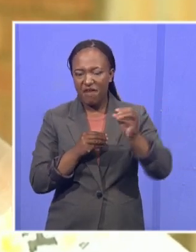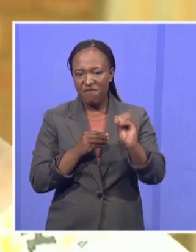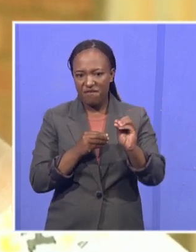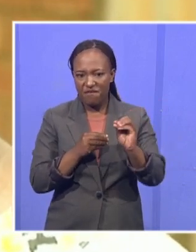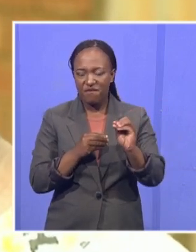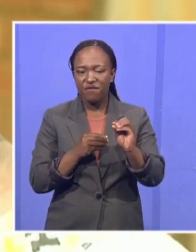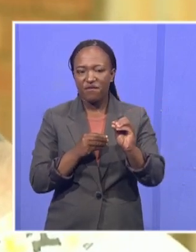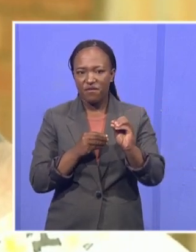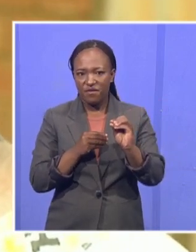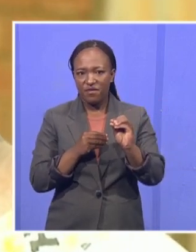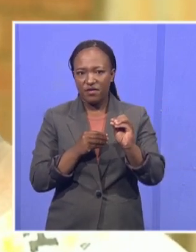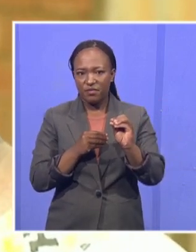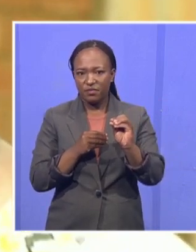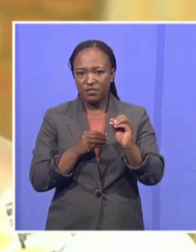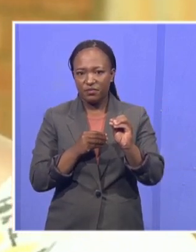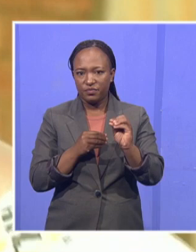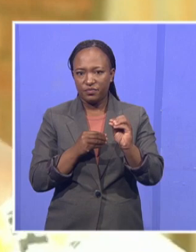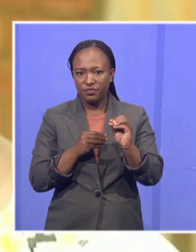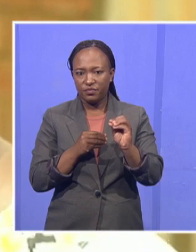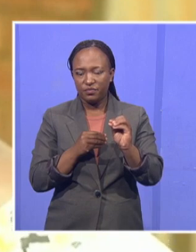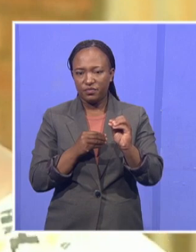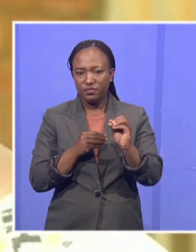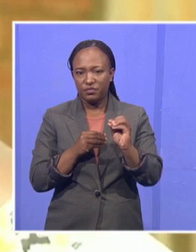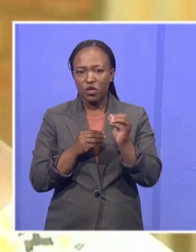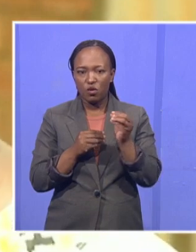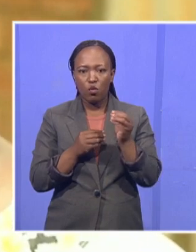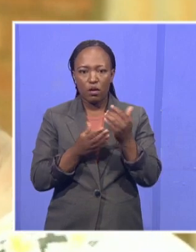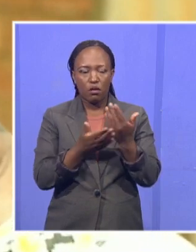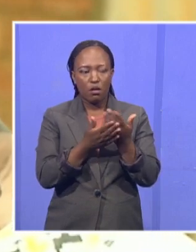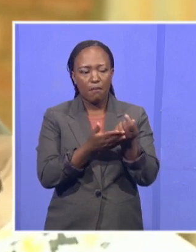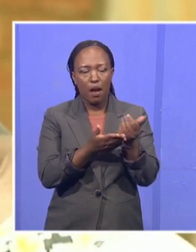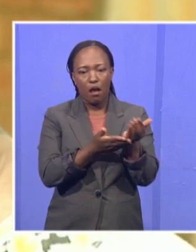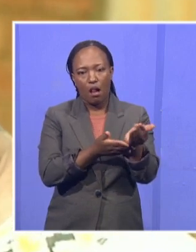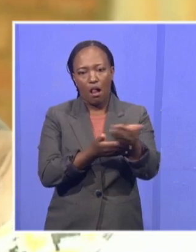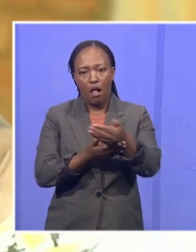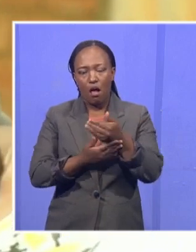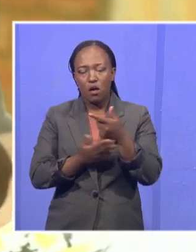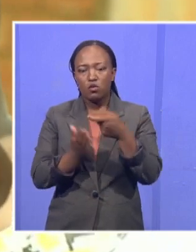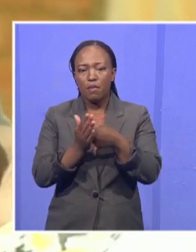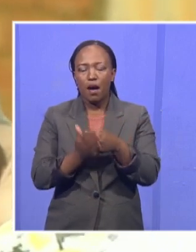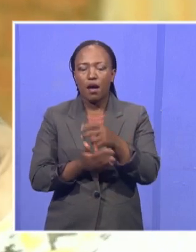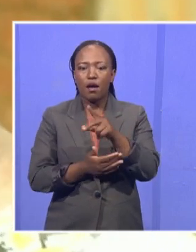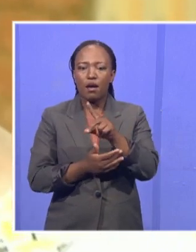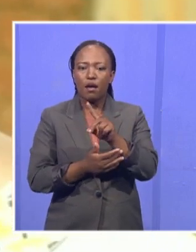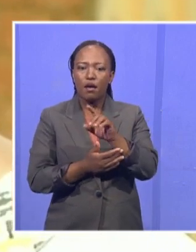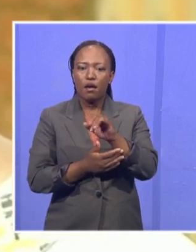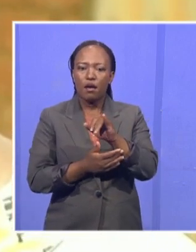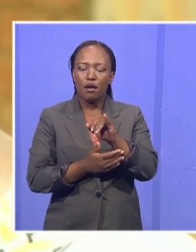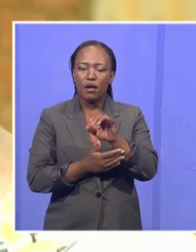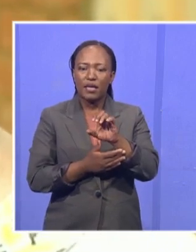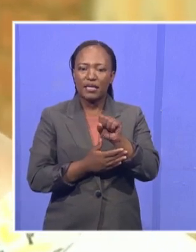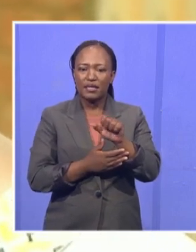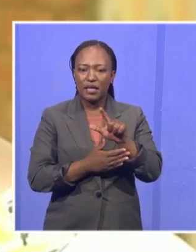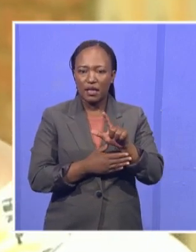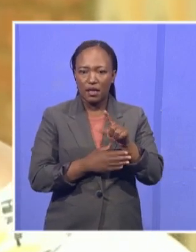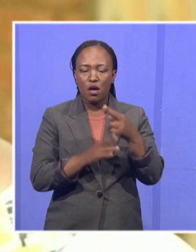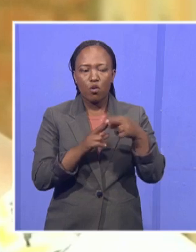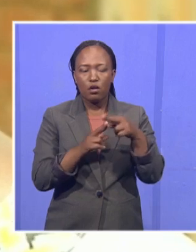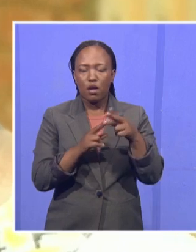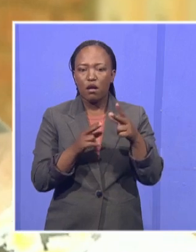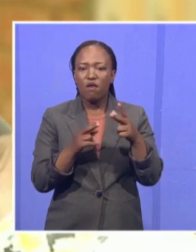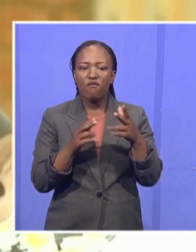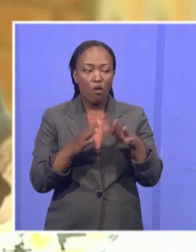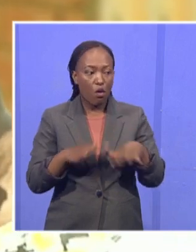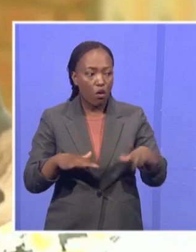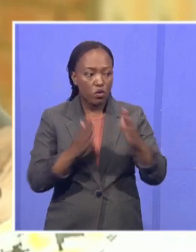for money to buy diesel with. So the rental of the facilities is also